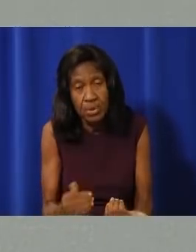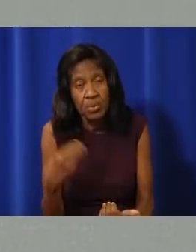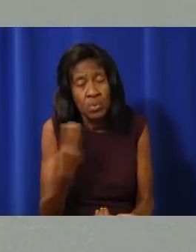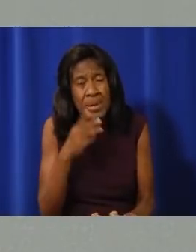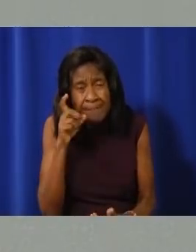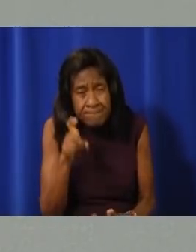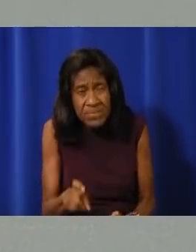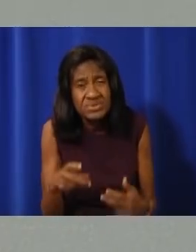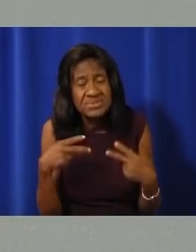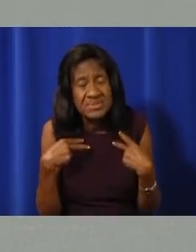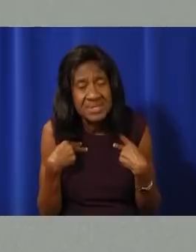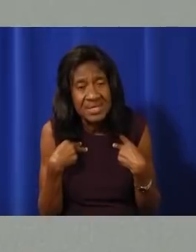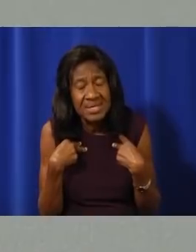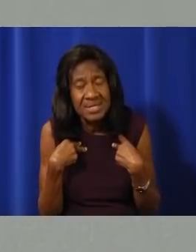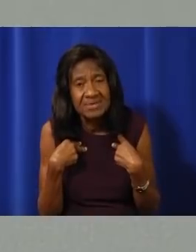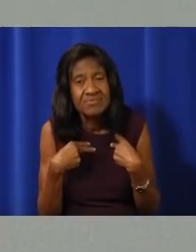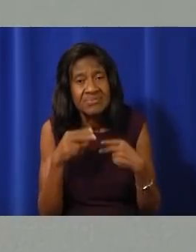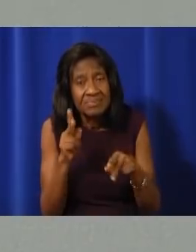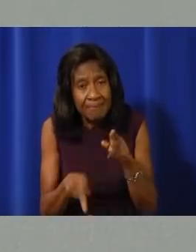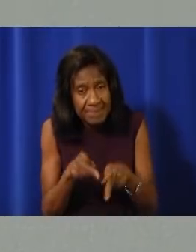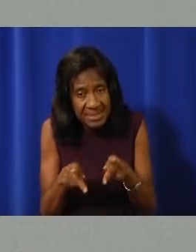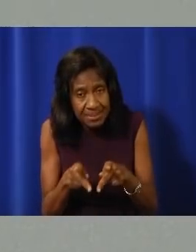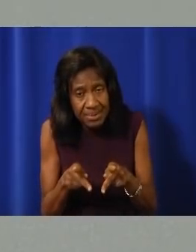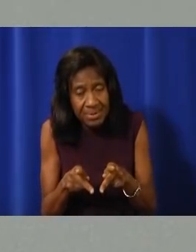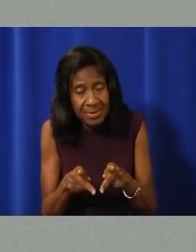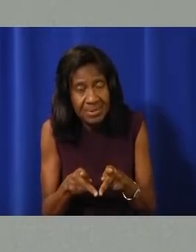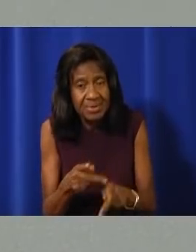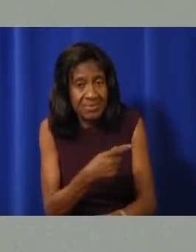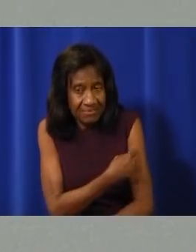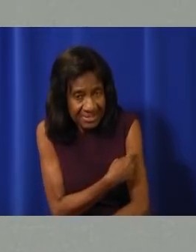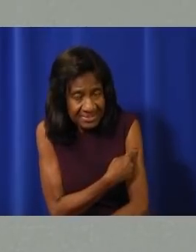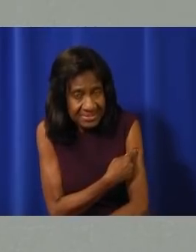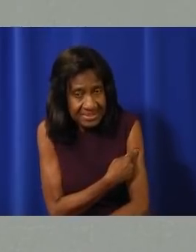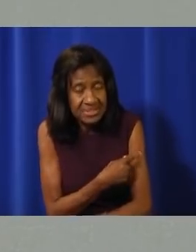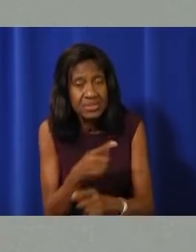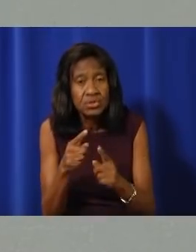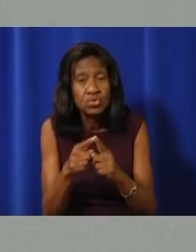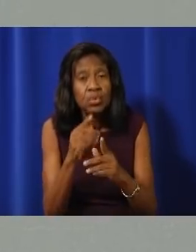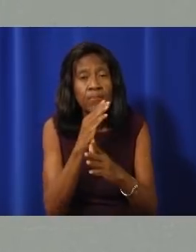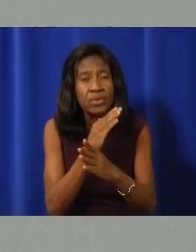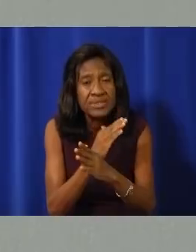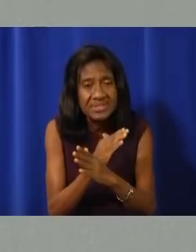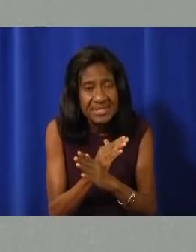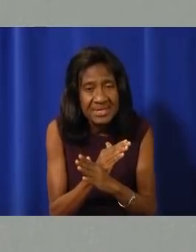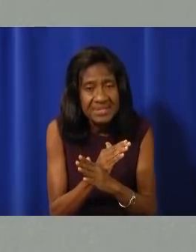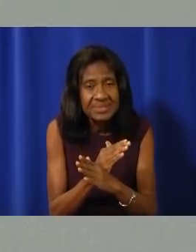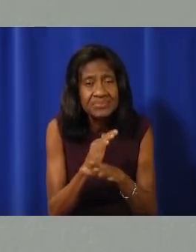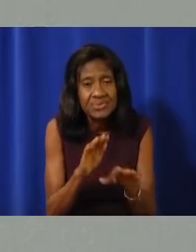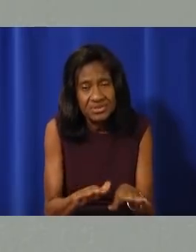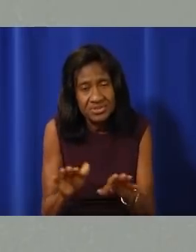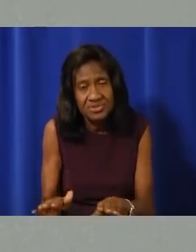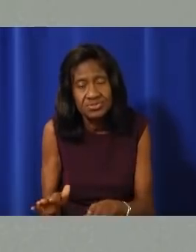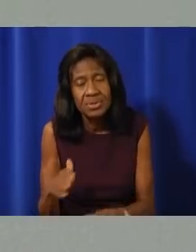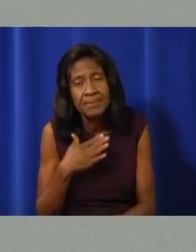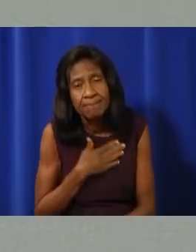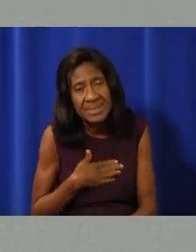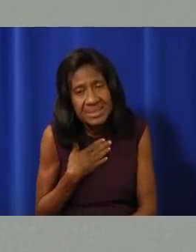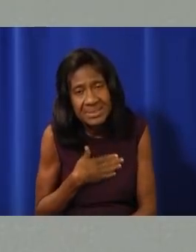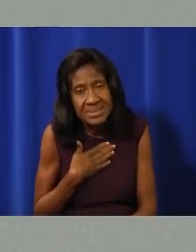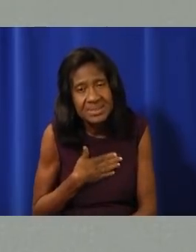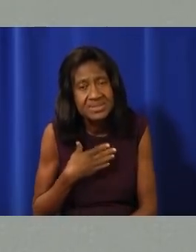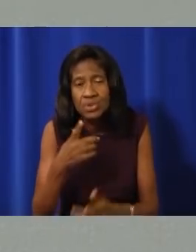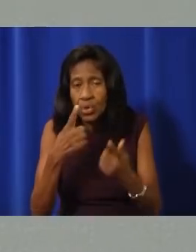people around our precious children to protect them. So please go out, get